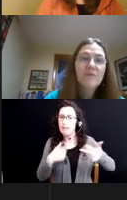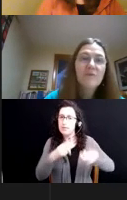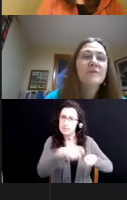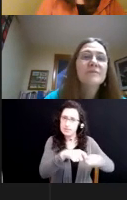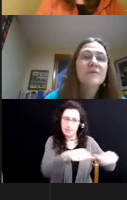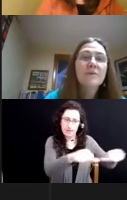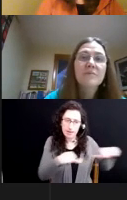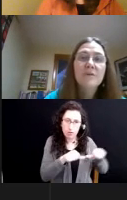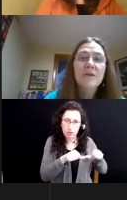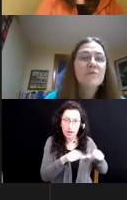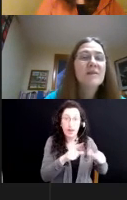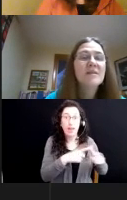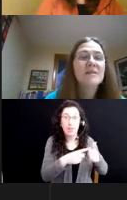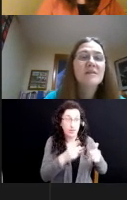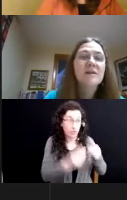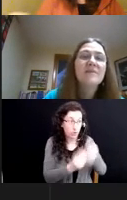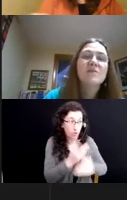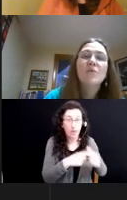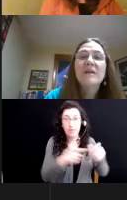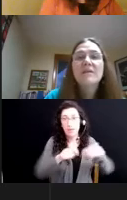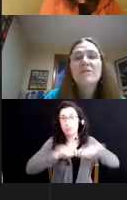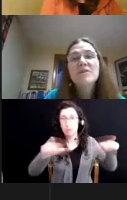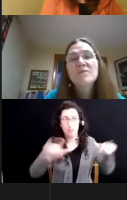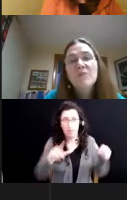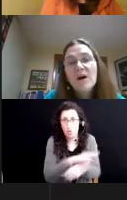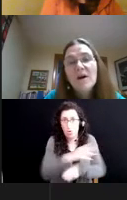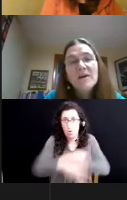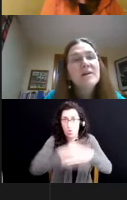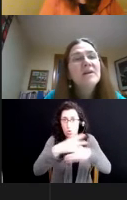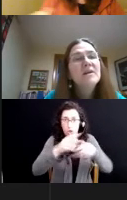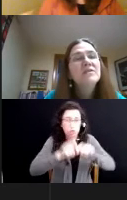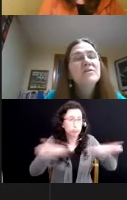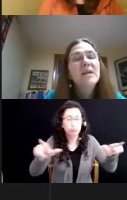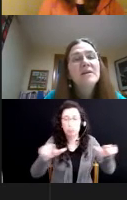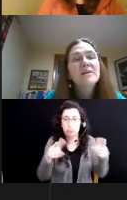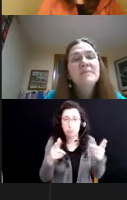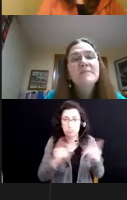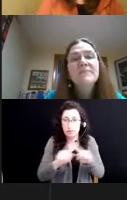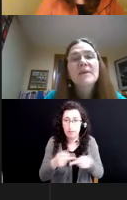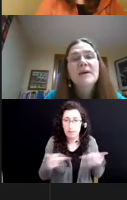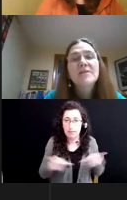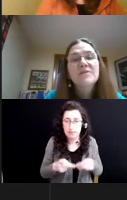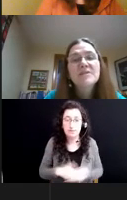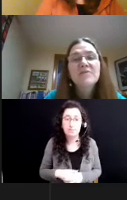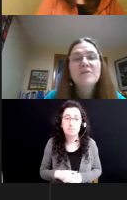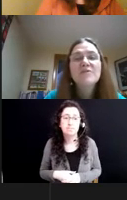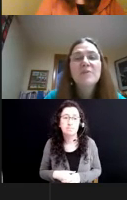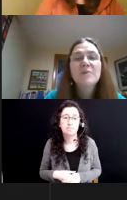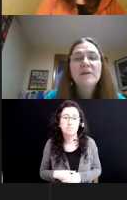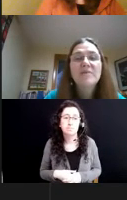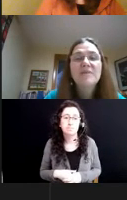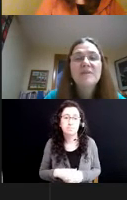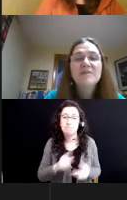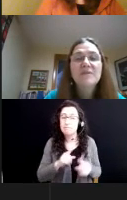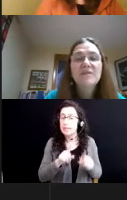export them all over the world. So we're, tremendous ideas. This is a wheat crossed with a rye. triticale. And so this is very useful.